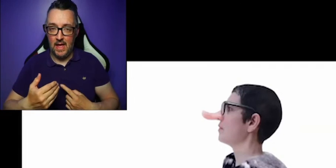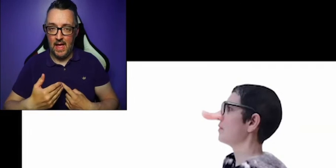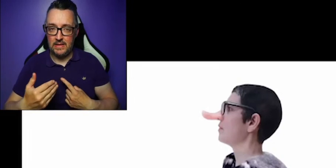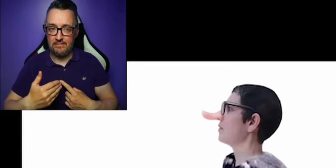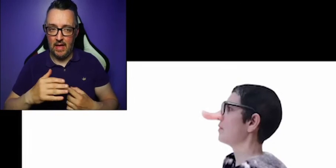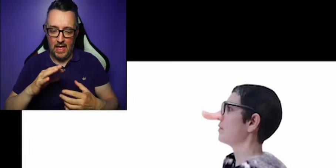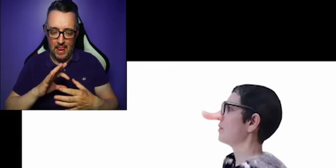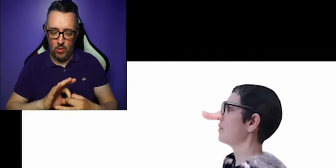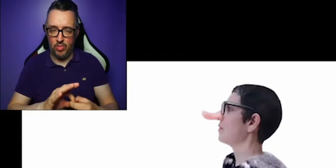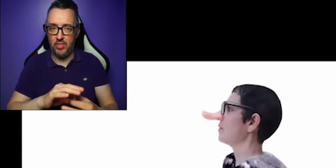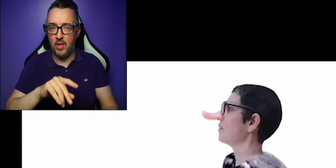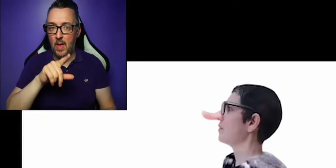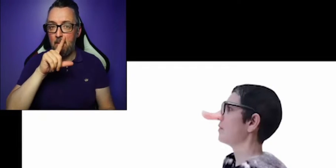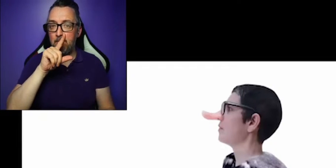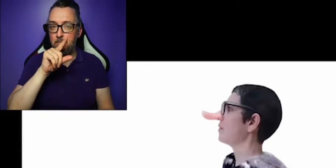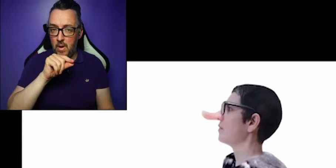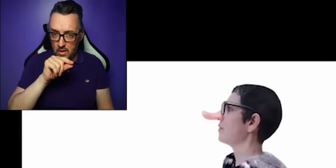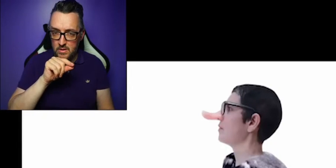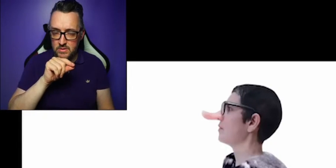is about